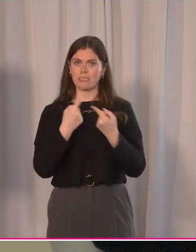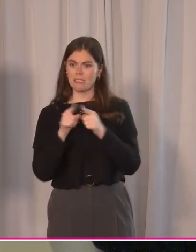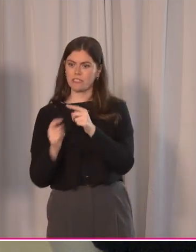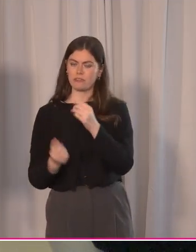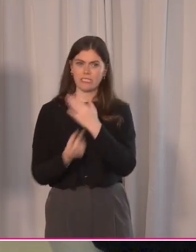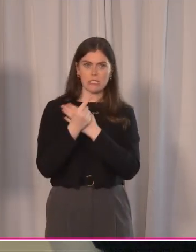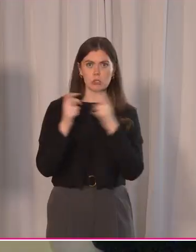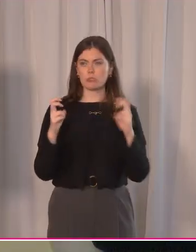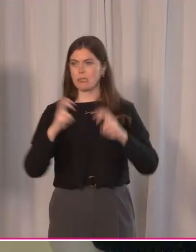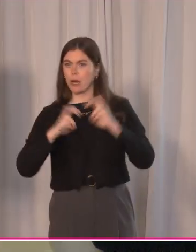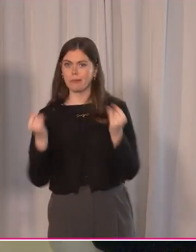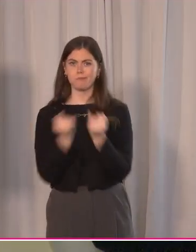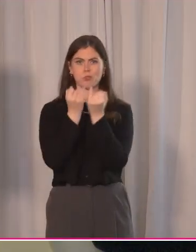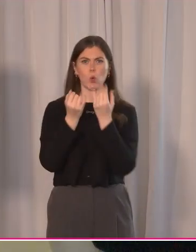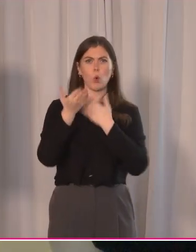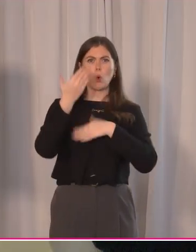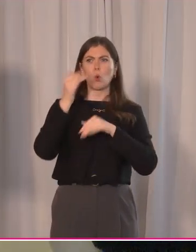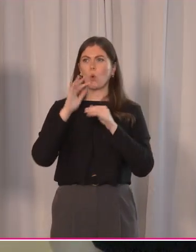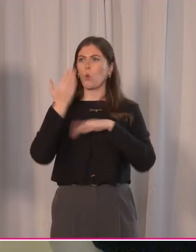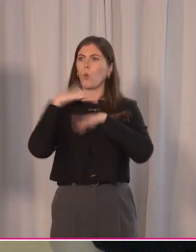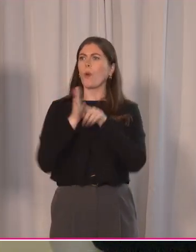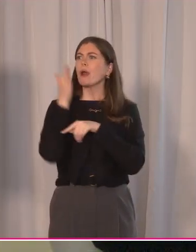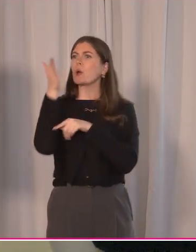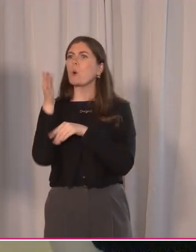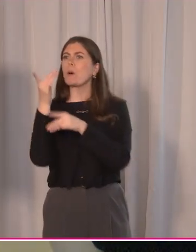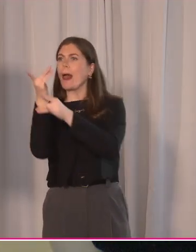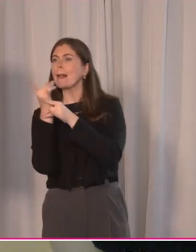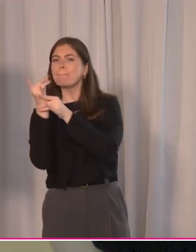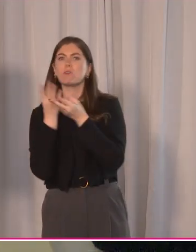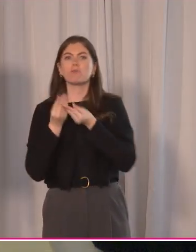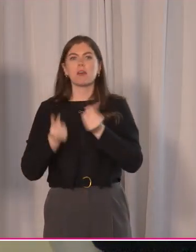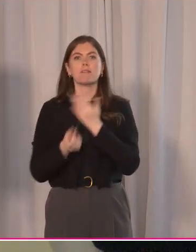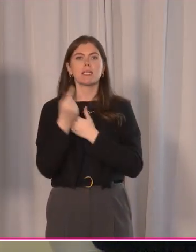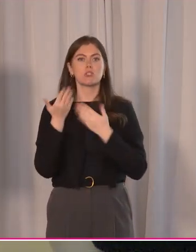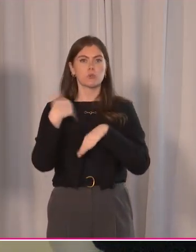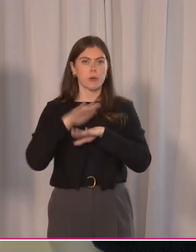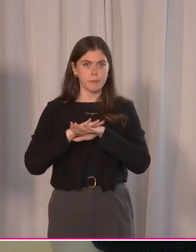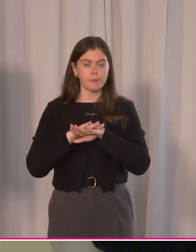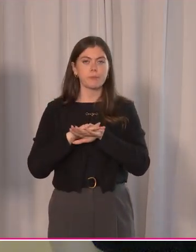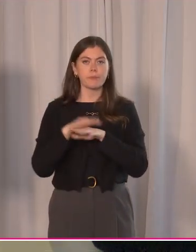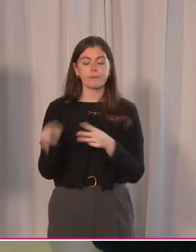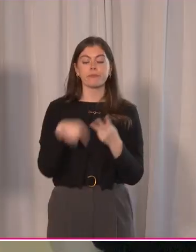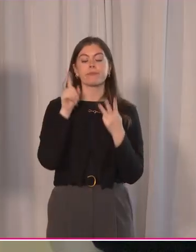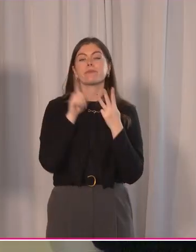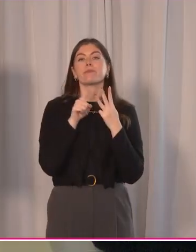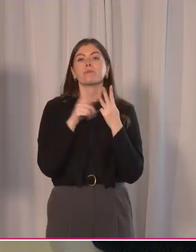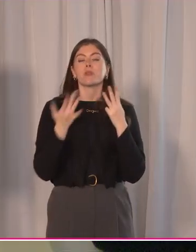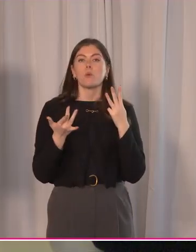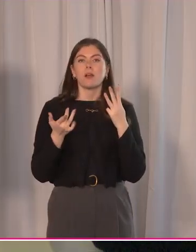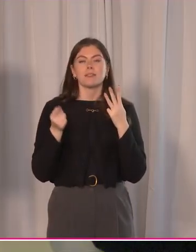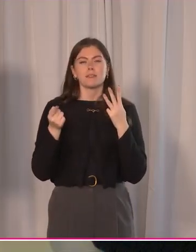go to help them to resolve issues that they've got? And then the other issues that came up was